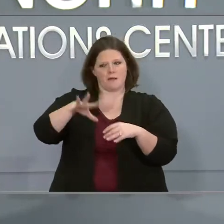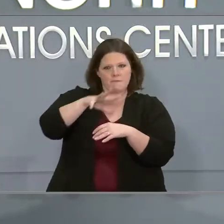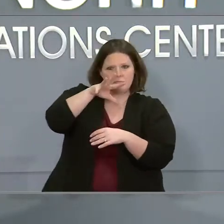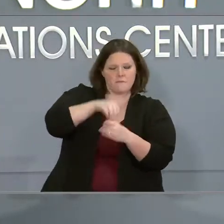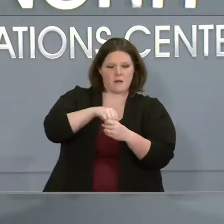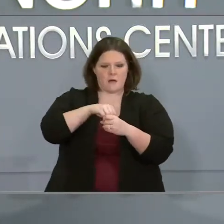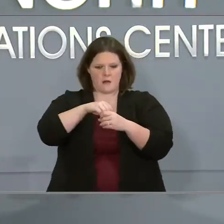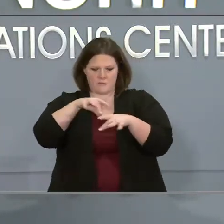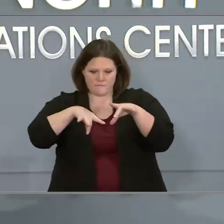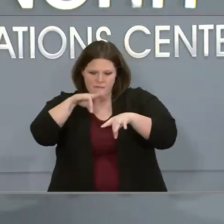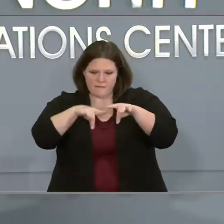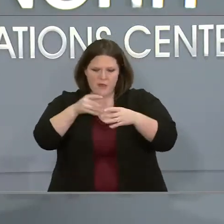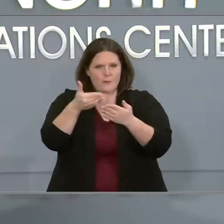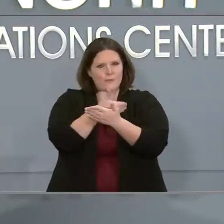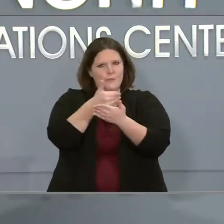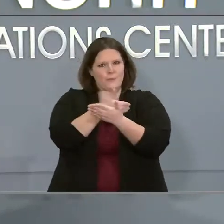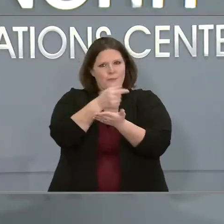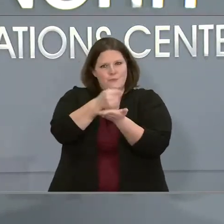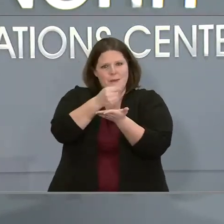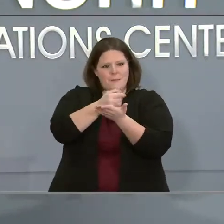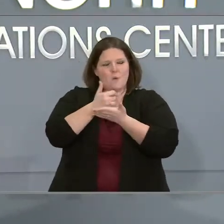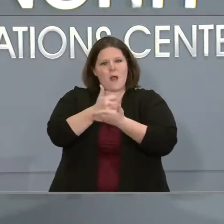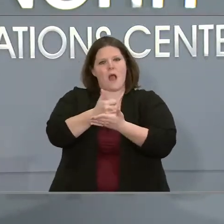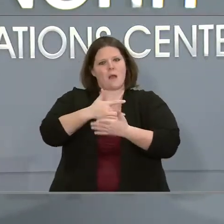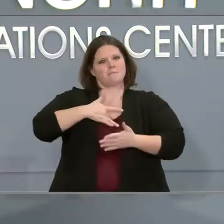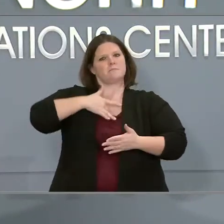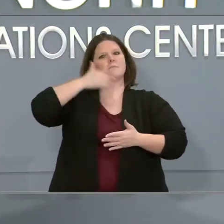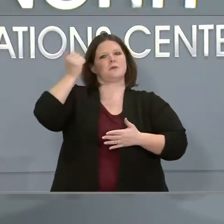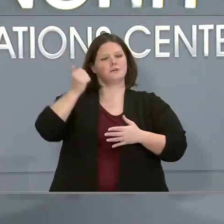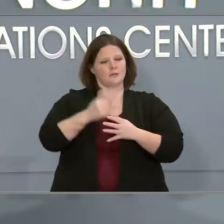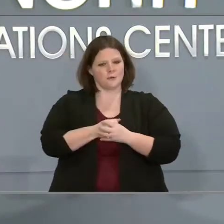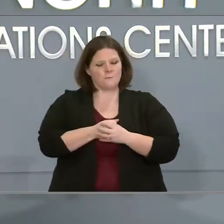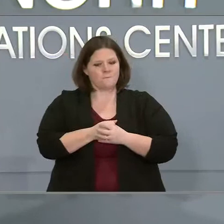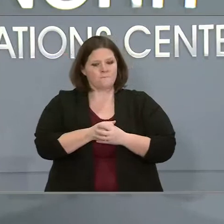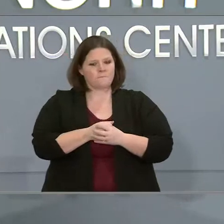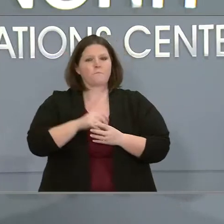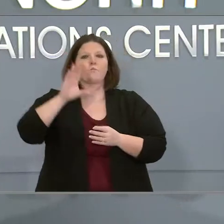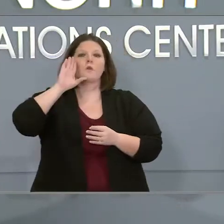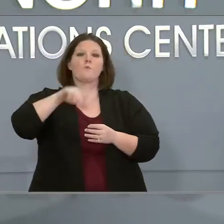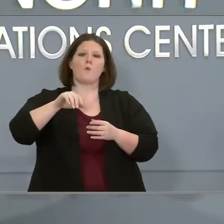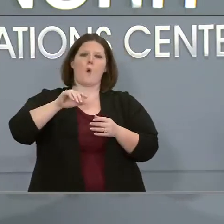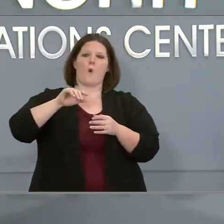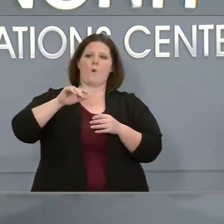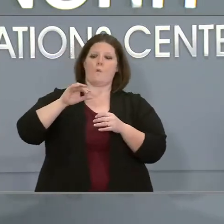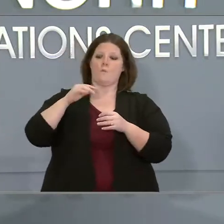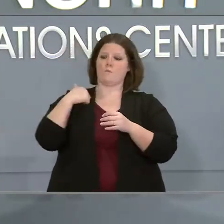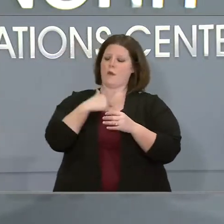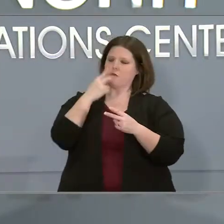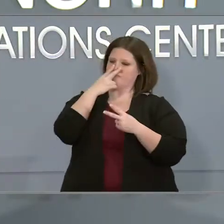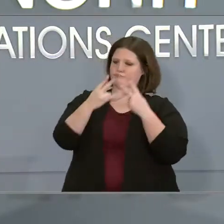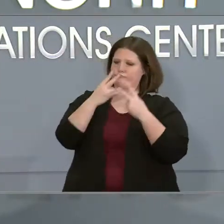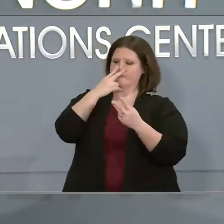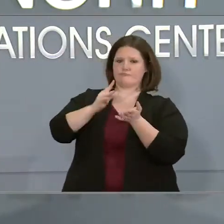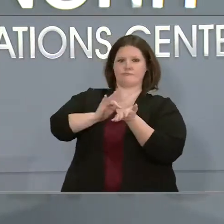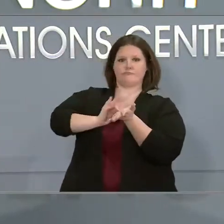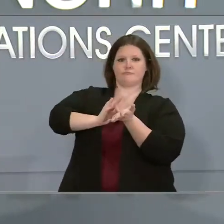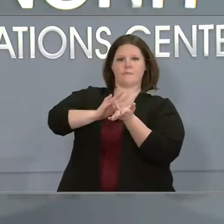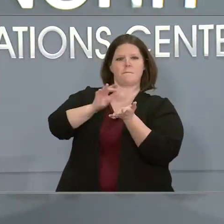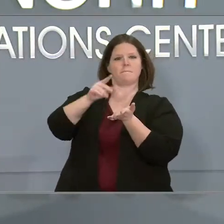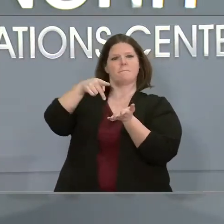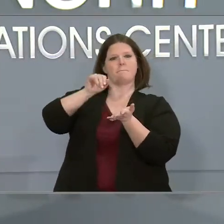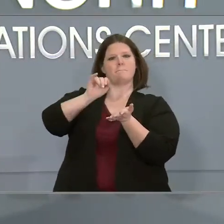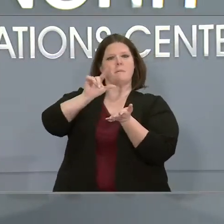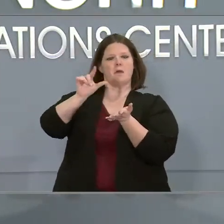new treatments. We do know that initially that the pill that potentially can